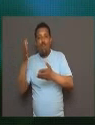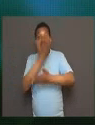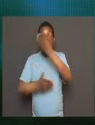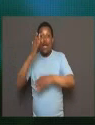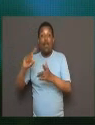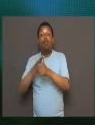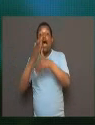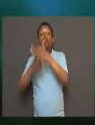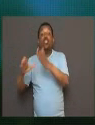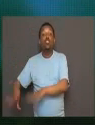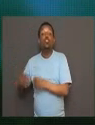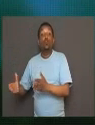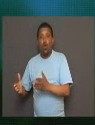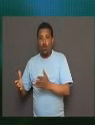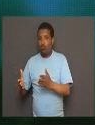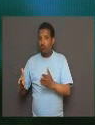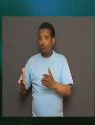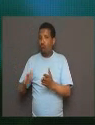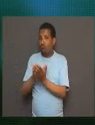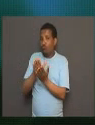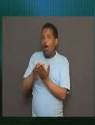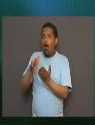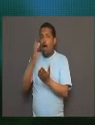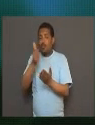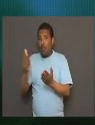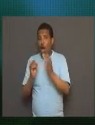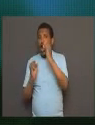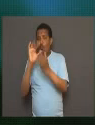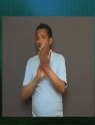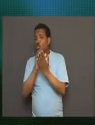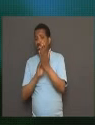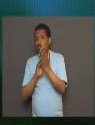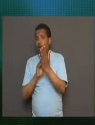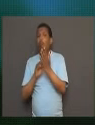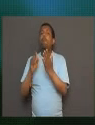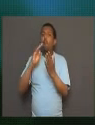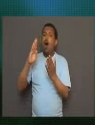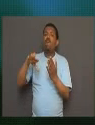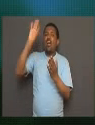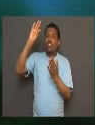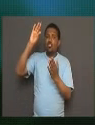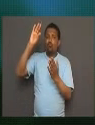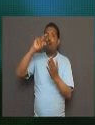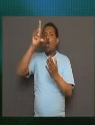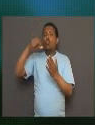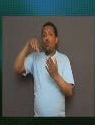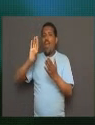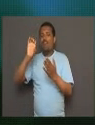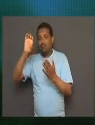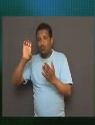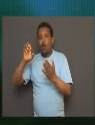primary students in Addis Ababa is computed by finding the square root